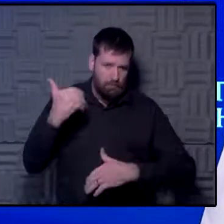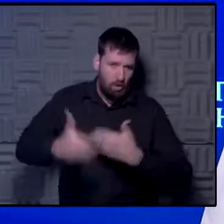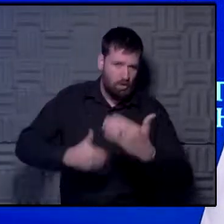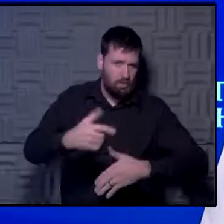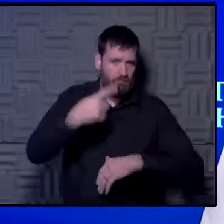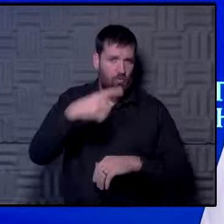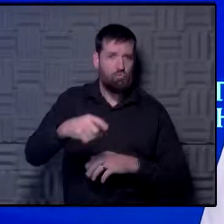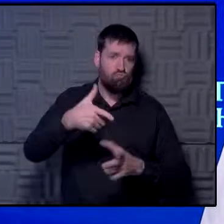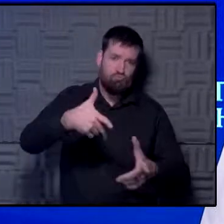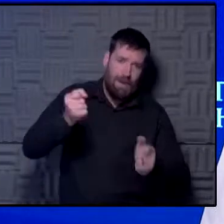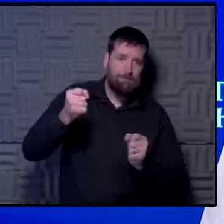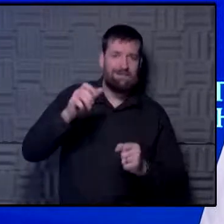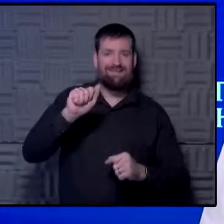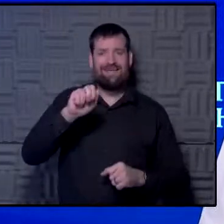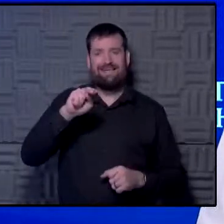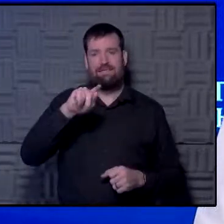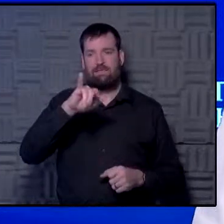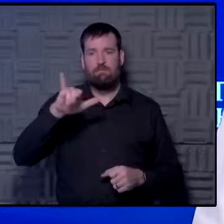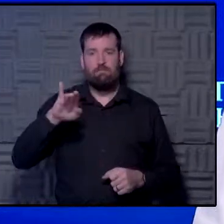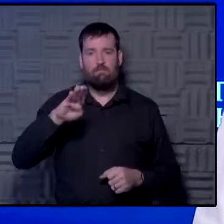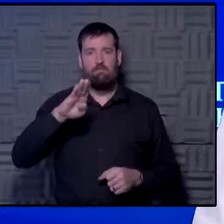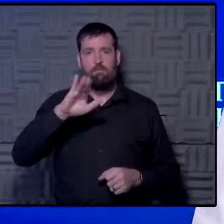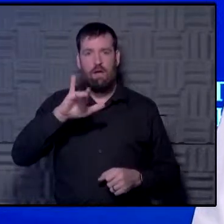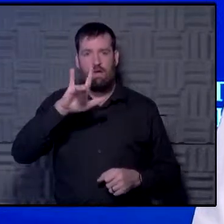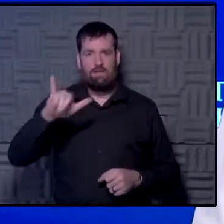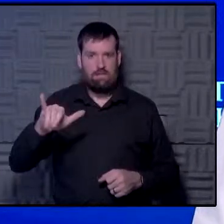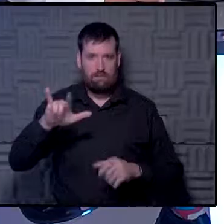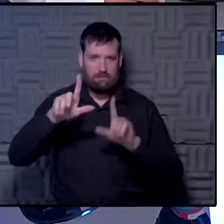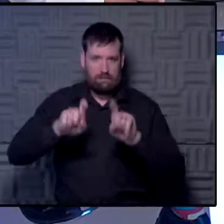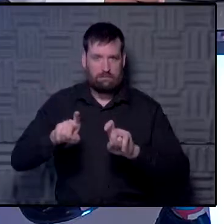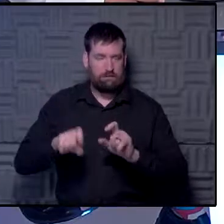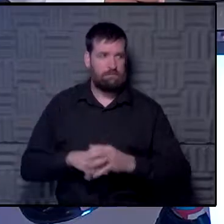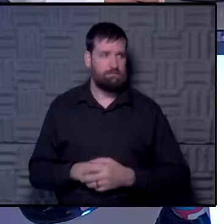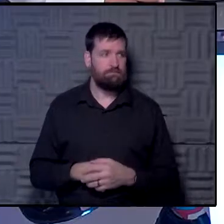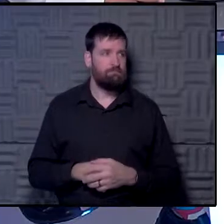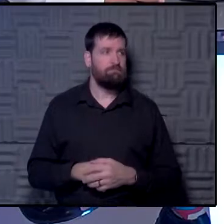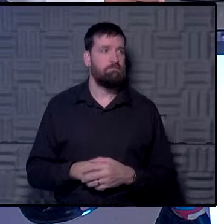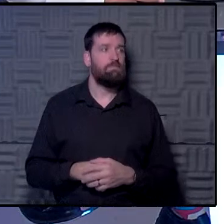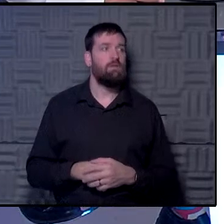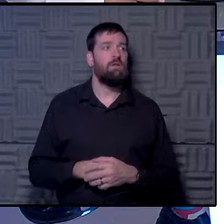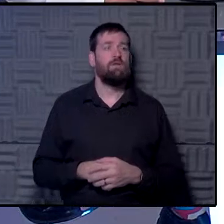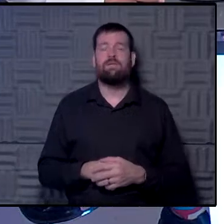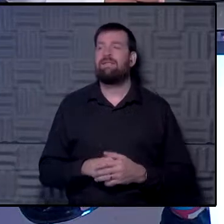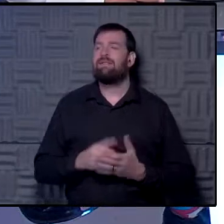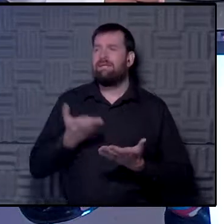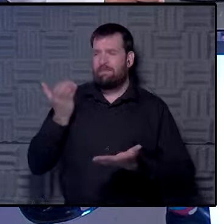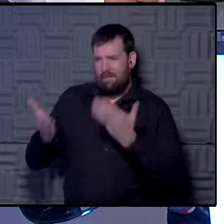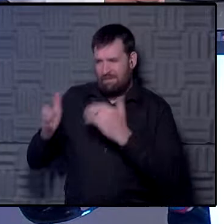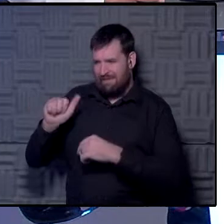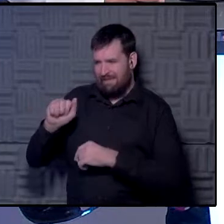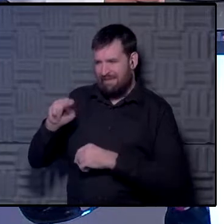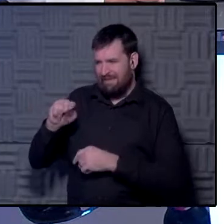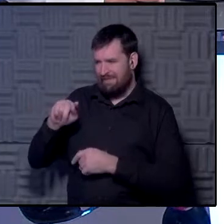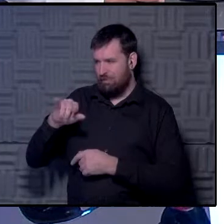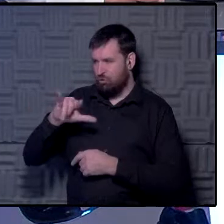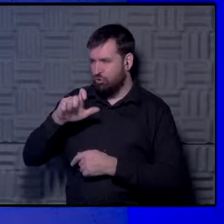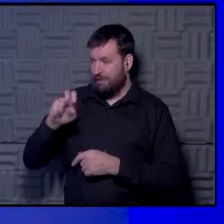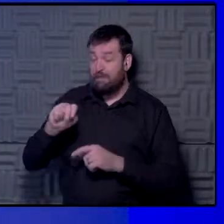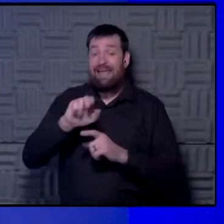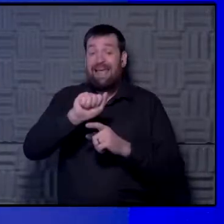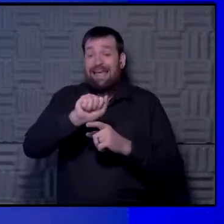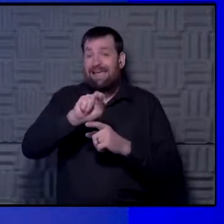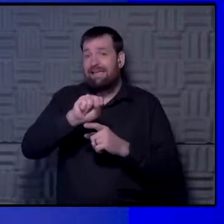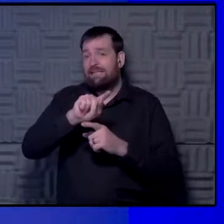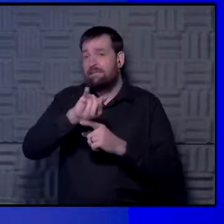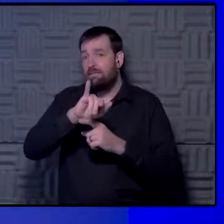rapid antibody testing? Rapid antibody testing, huh? It might be antigen. So rapid antibodies are